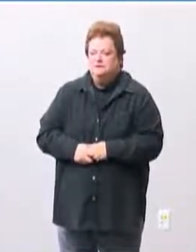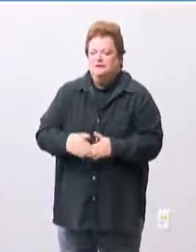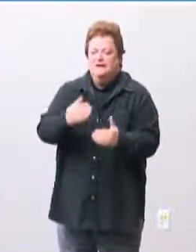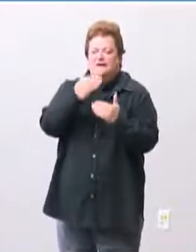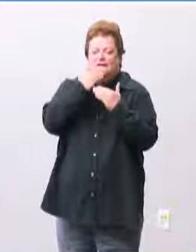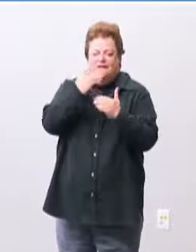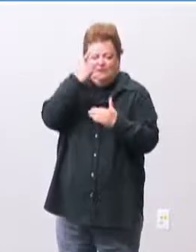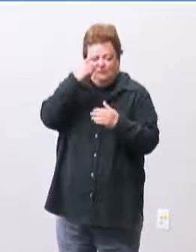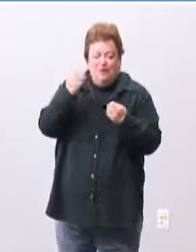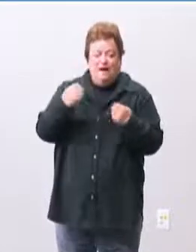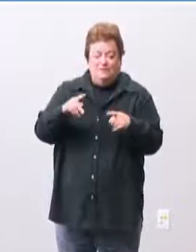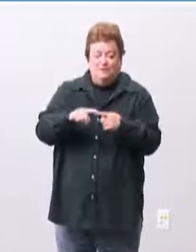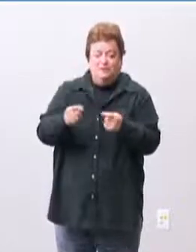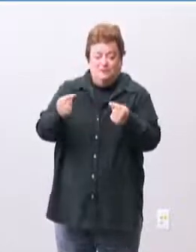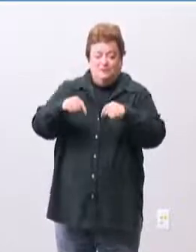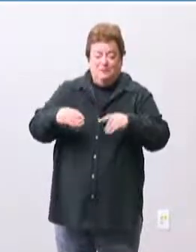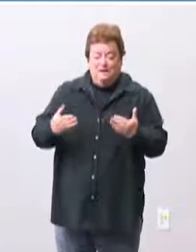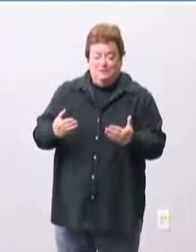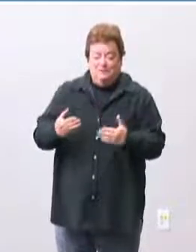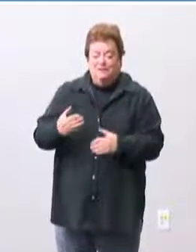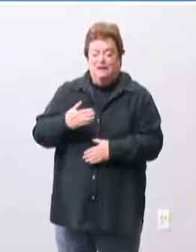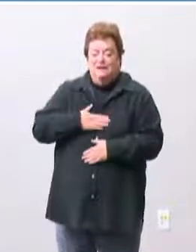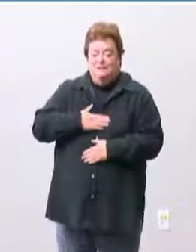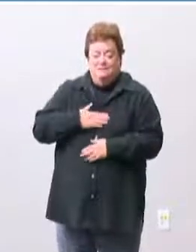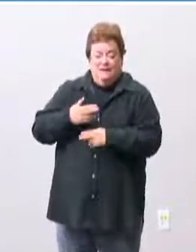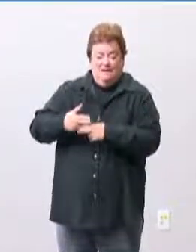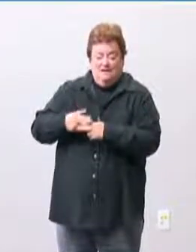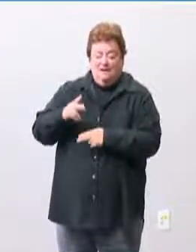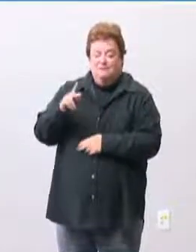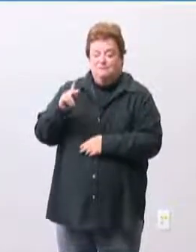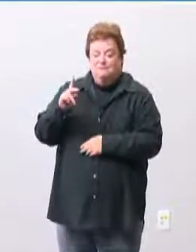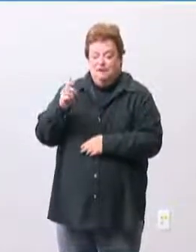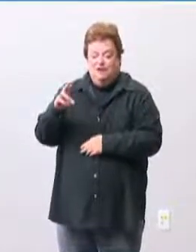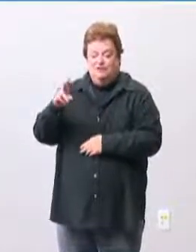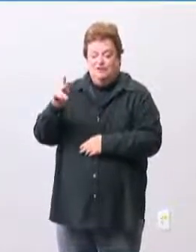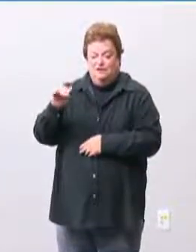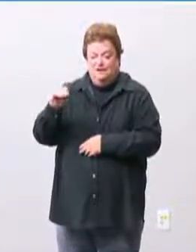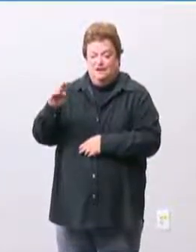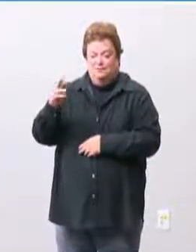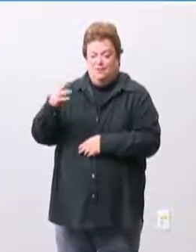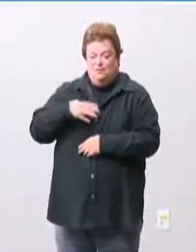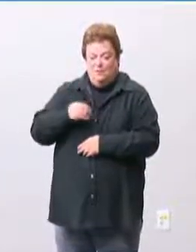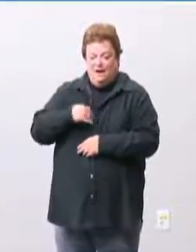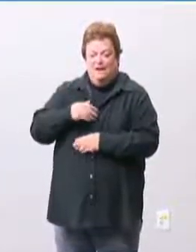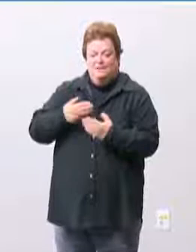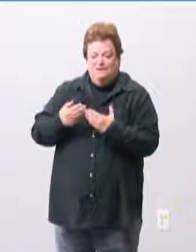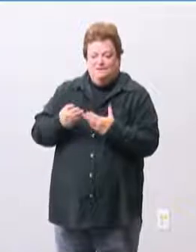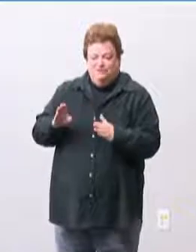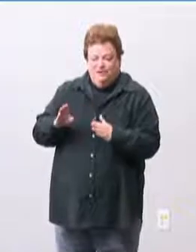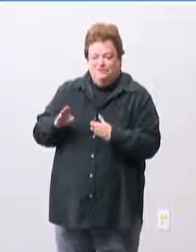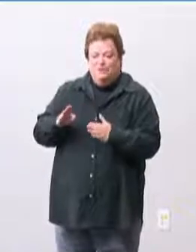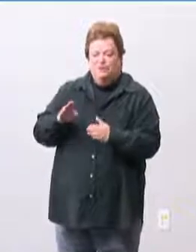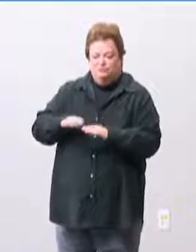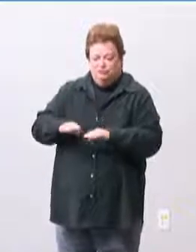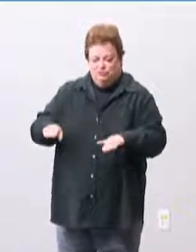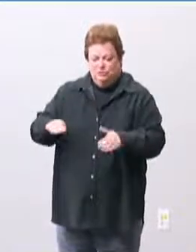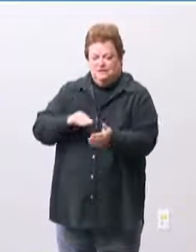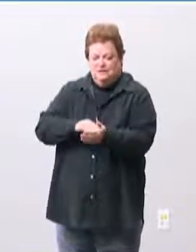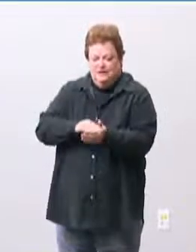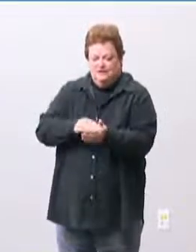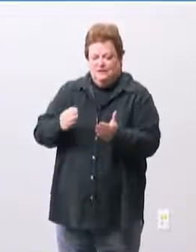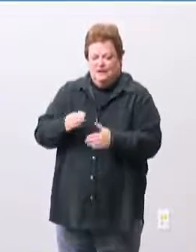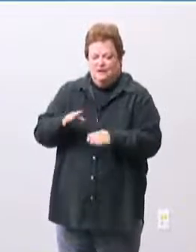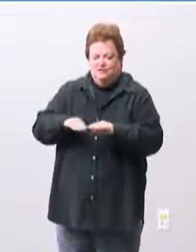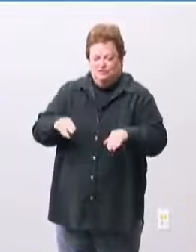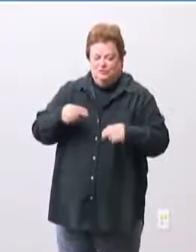Thank you for the opportunity to be here. As you heard, my name is Dr. Kim White. I'm a general pediatrician at Complete Children's Health here in